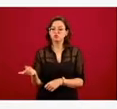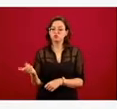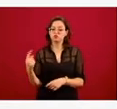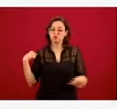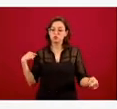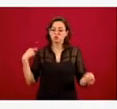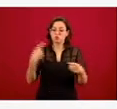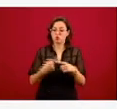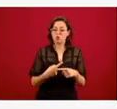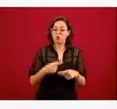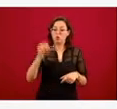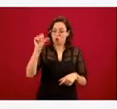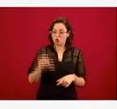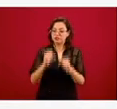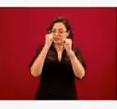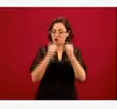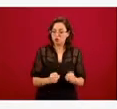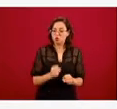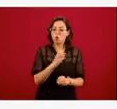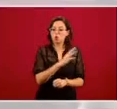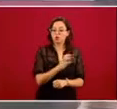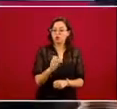out. So far we have